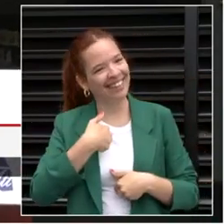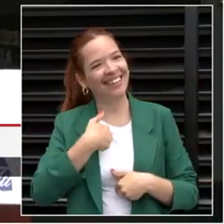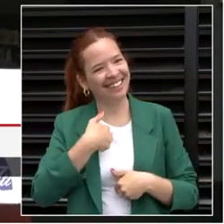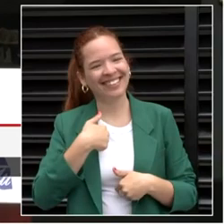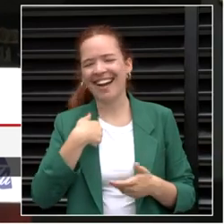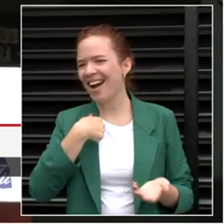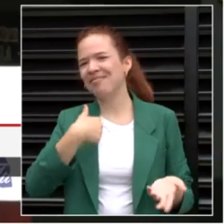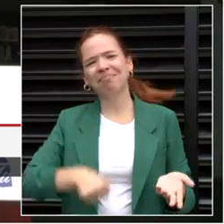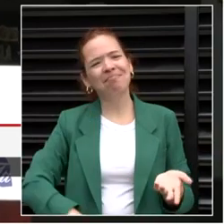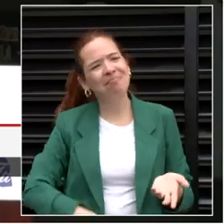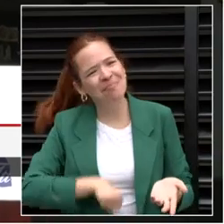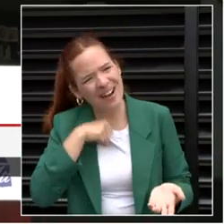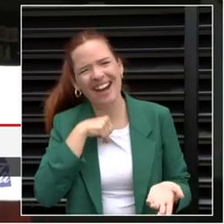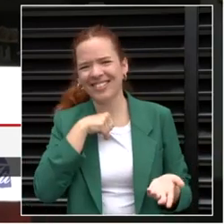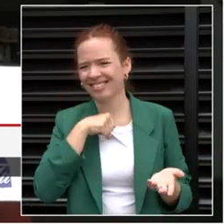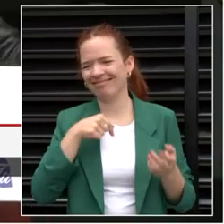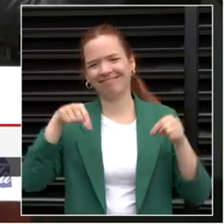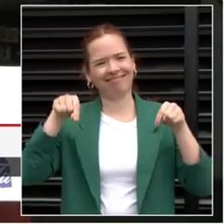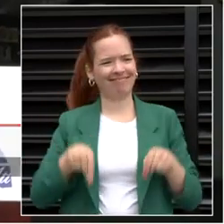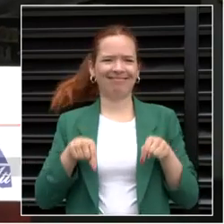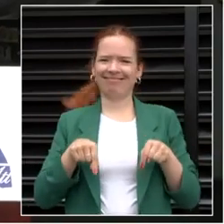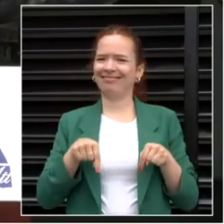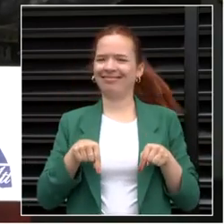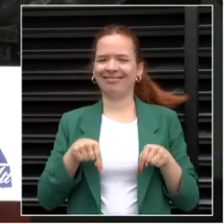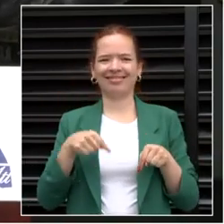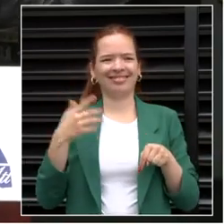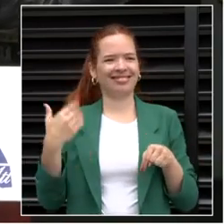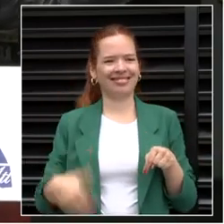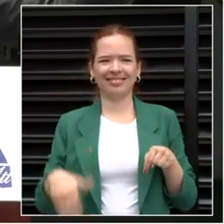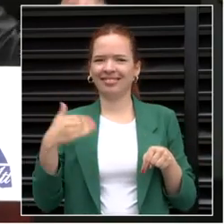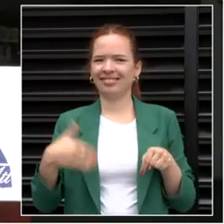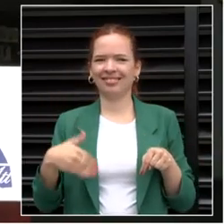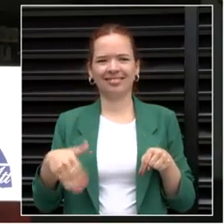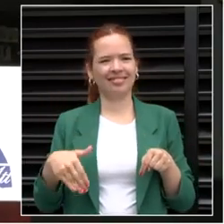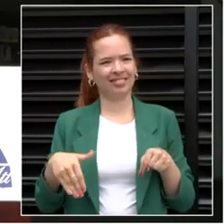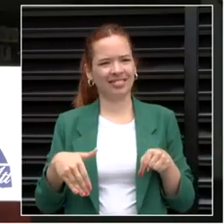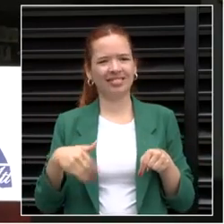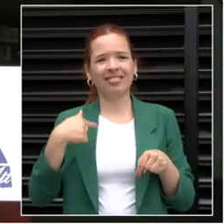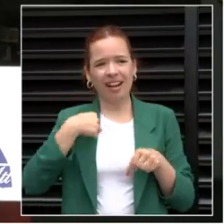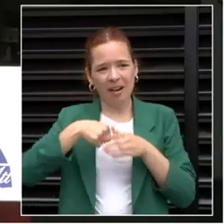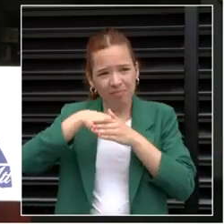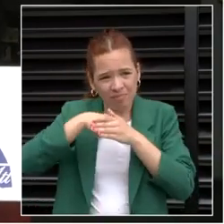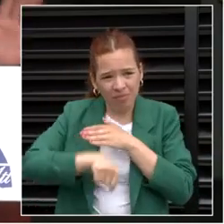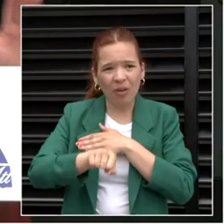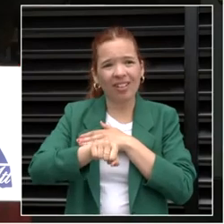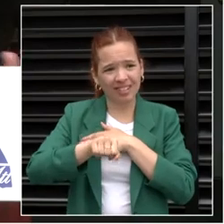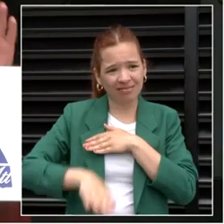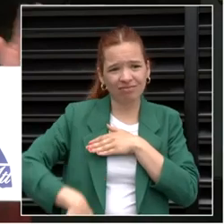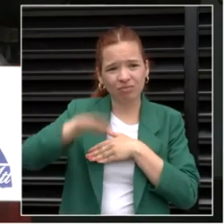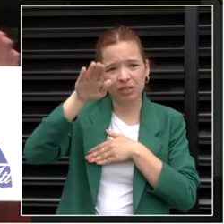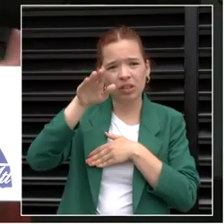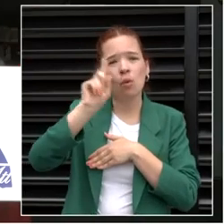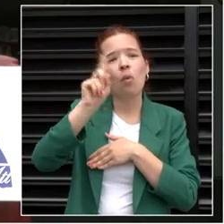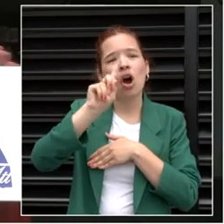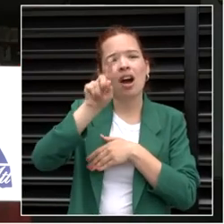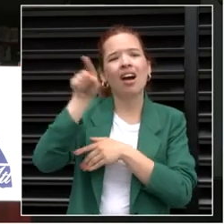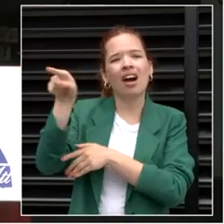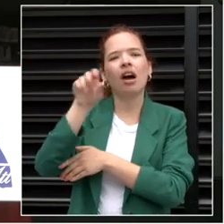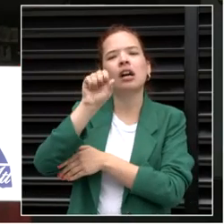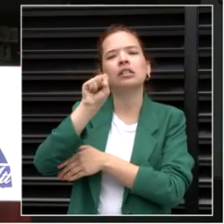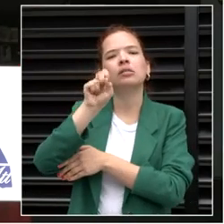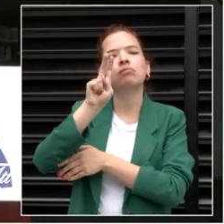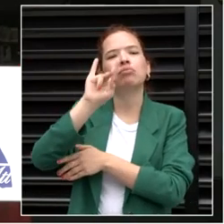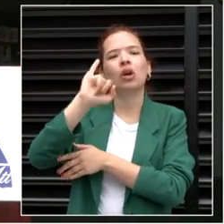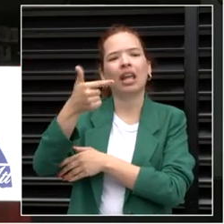musician who grew up just over the bridge in Springfield, Virginia. And by the age of maybe 13 or 14 years